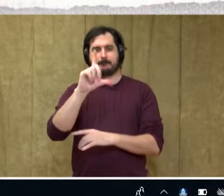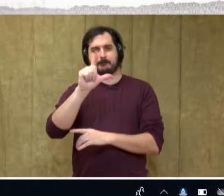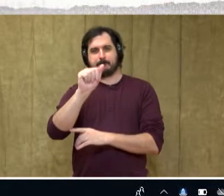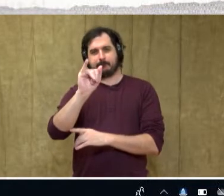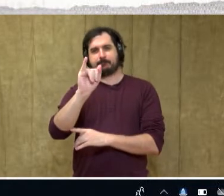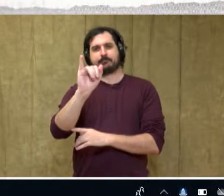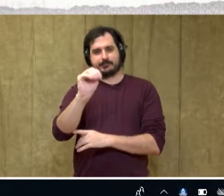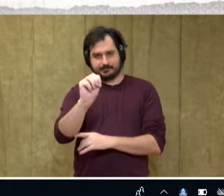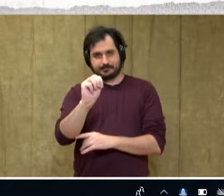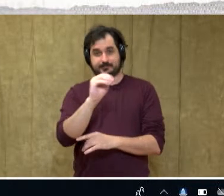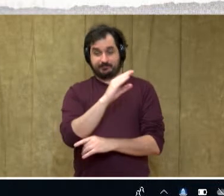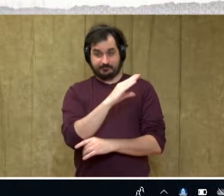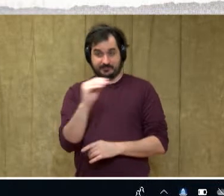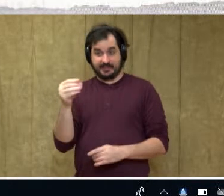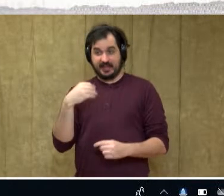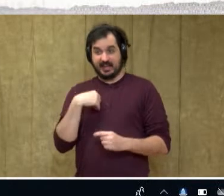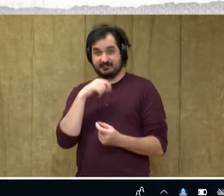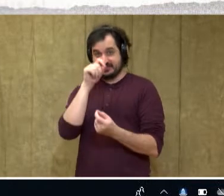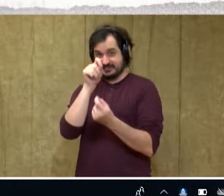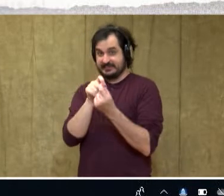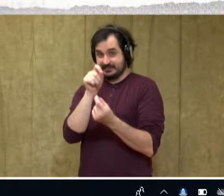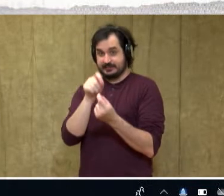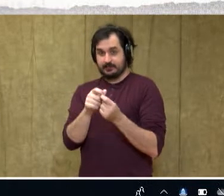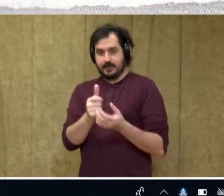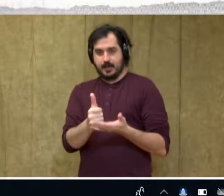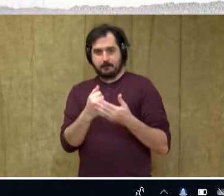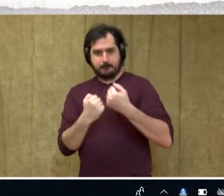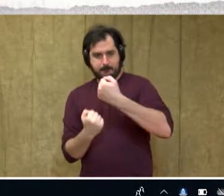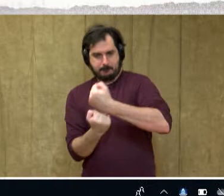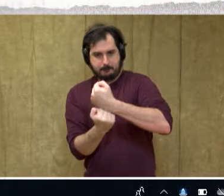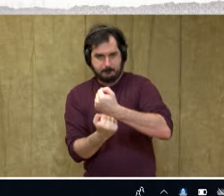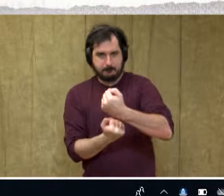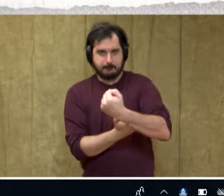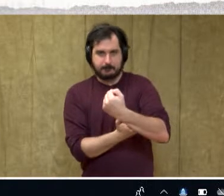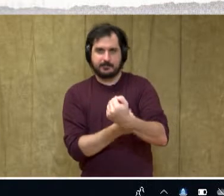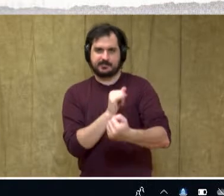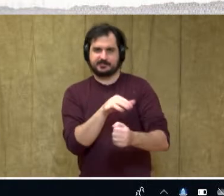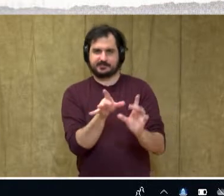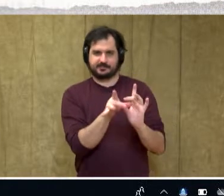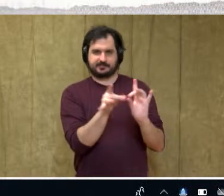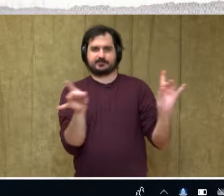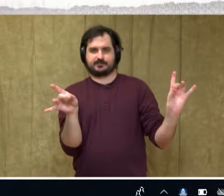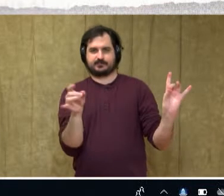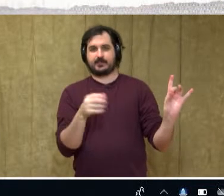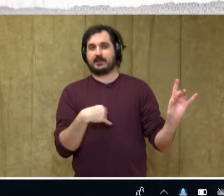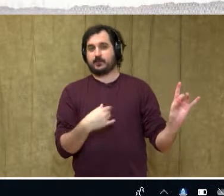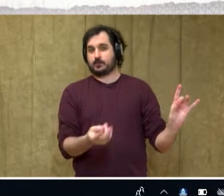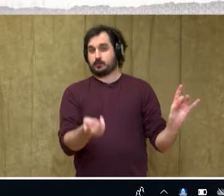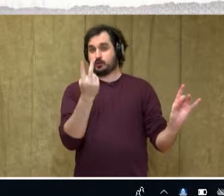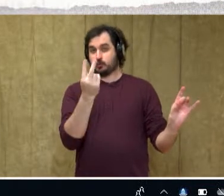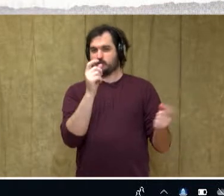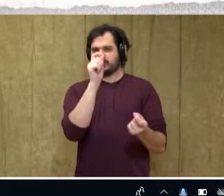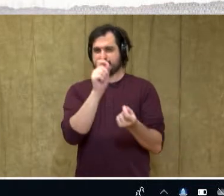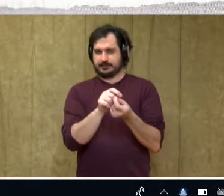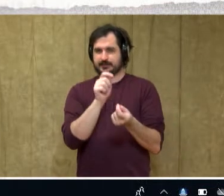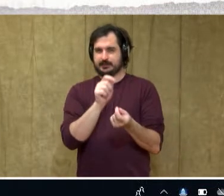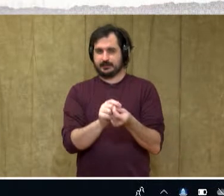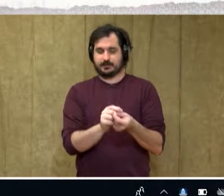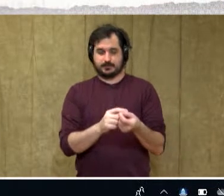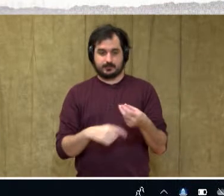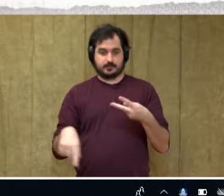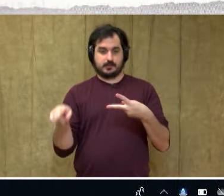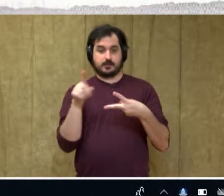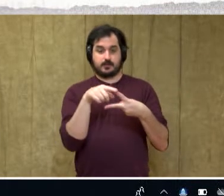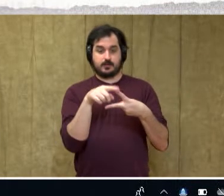writing standard in a few weeks. But there's two details to back that up, and that is it provides energy and